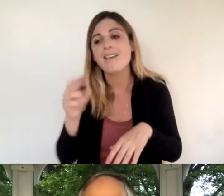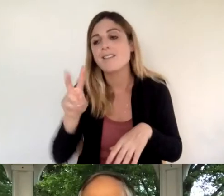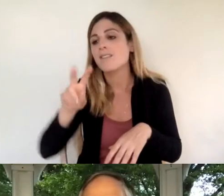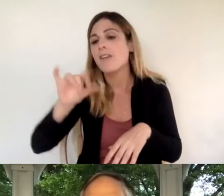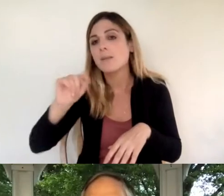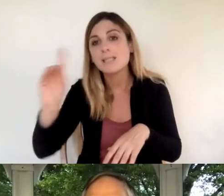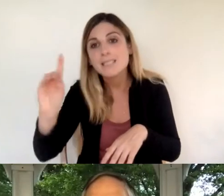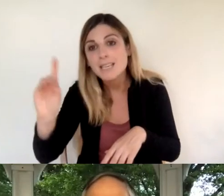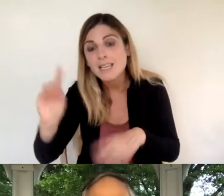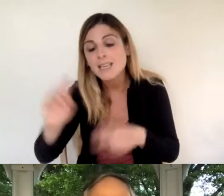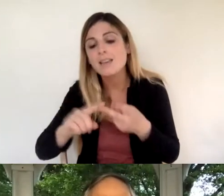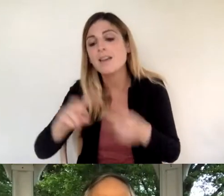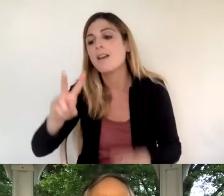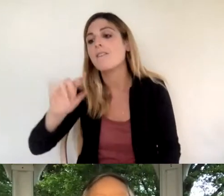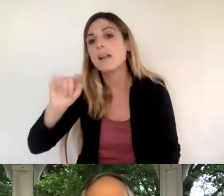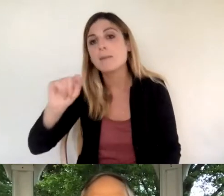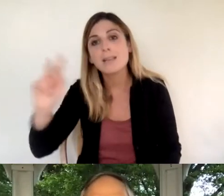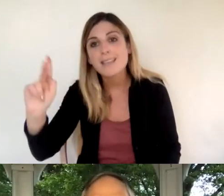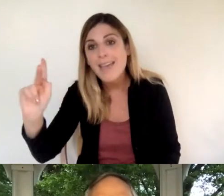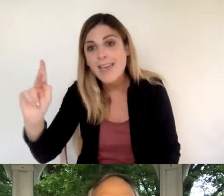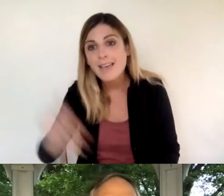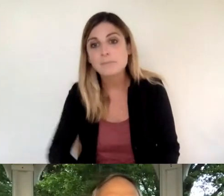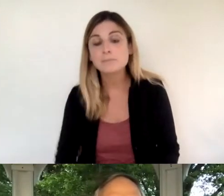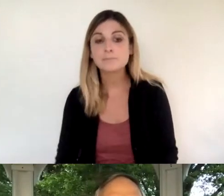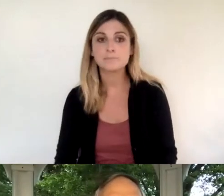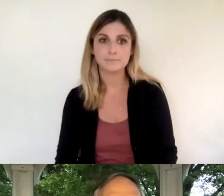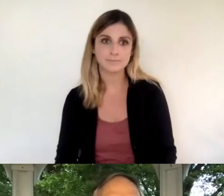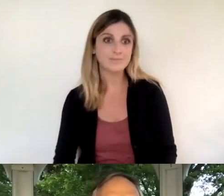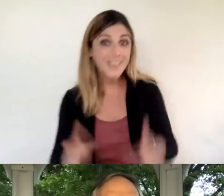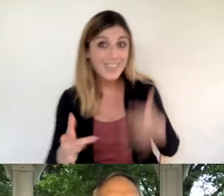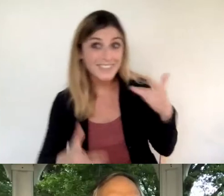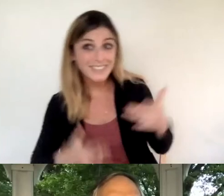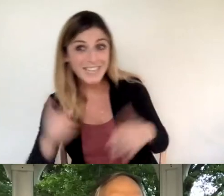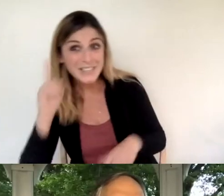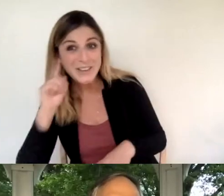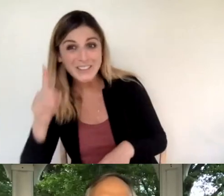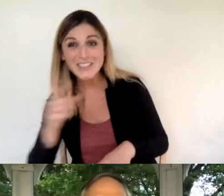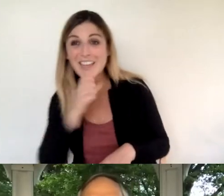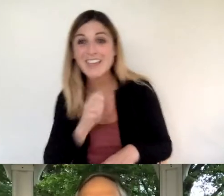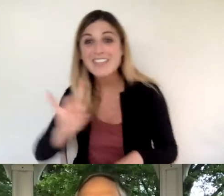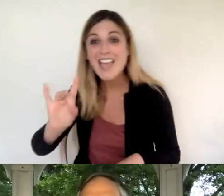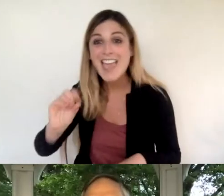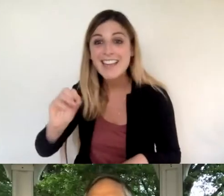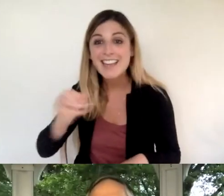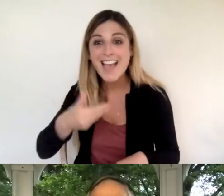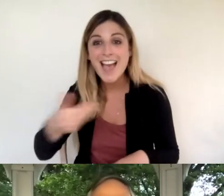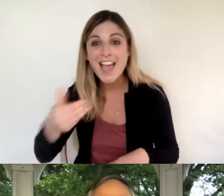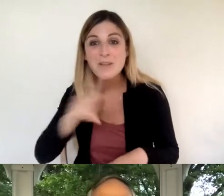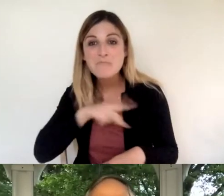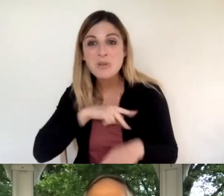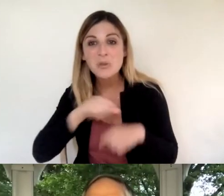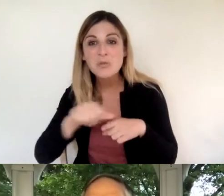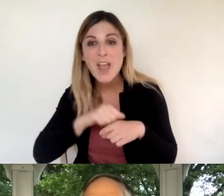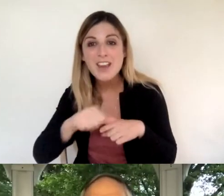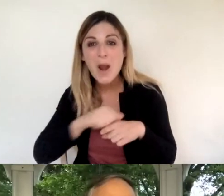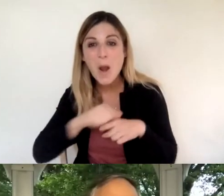vitamin K. Yeah. So, great. That's exciting to hear. I like to. It is exciting. Yeah, I would love to do some actual formal